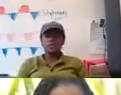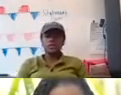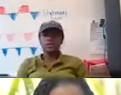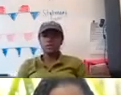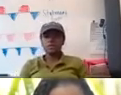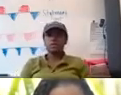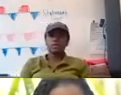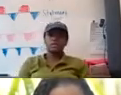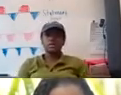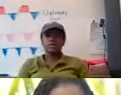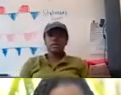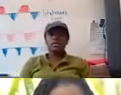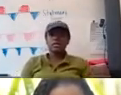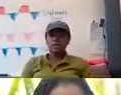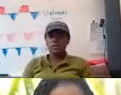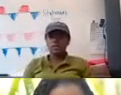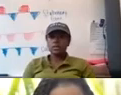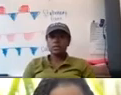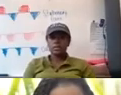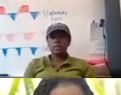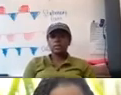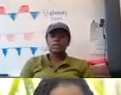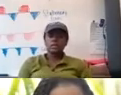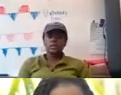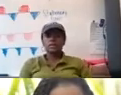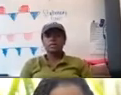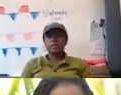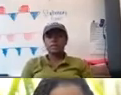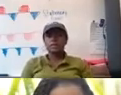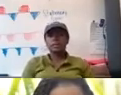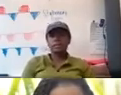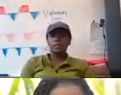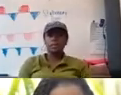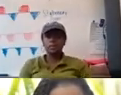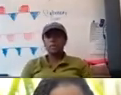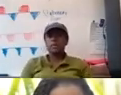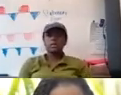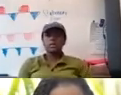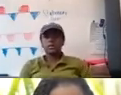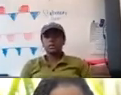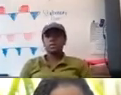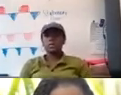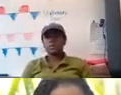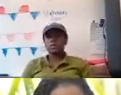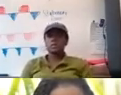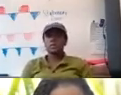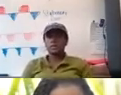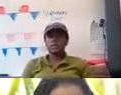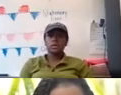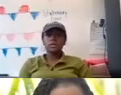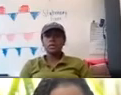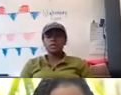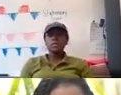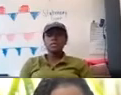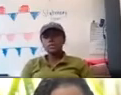enables superior plant growth and better nutrition from your Tower Garden produce. The process begins once the seedlings have been placed